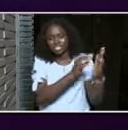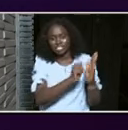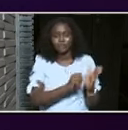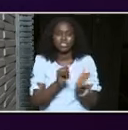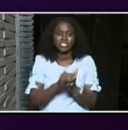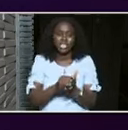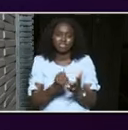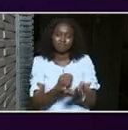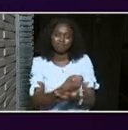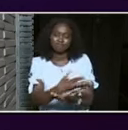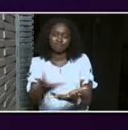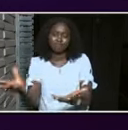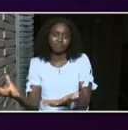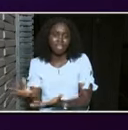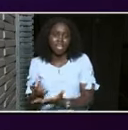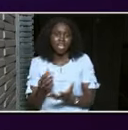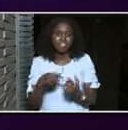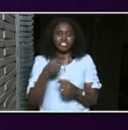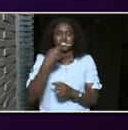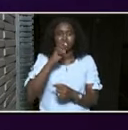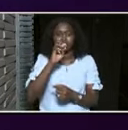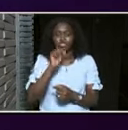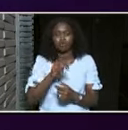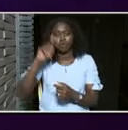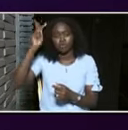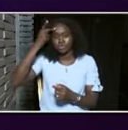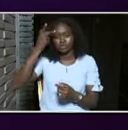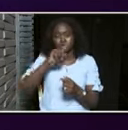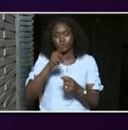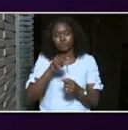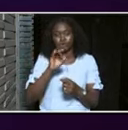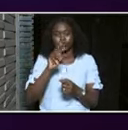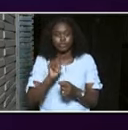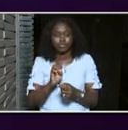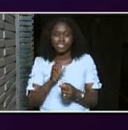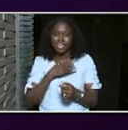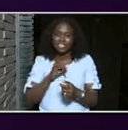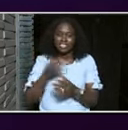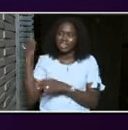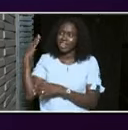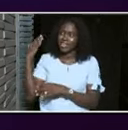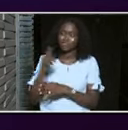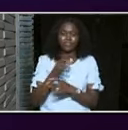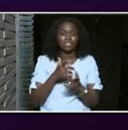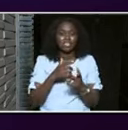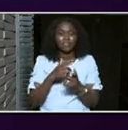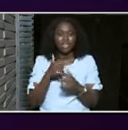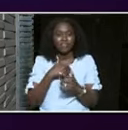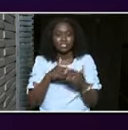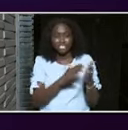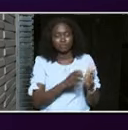the geopolitical zones. And in the last 24 years, if I'm correct, we've had 12-year leadership from the